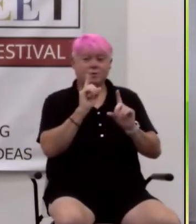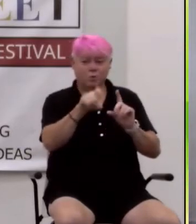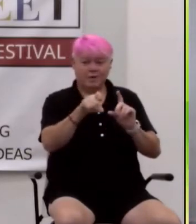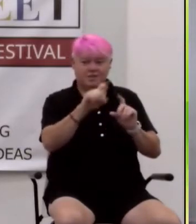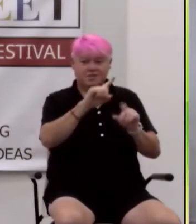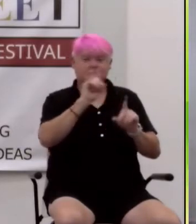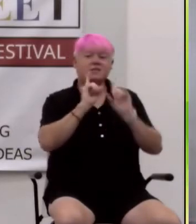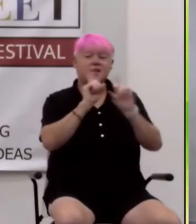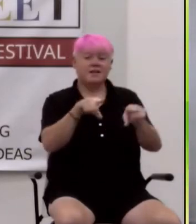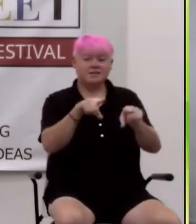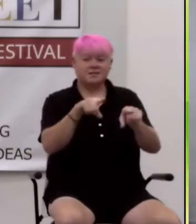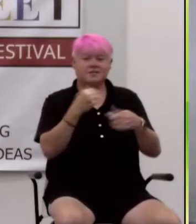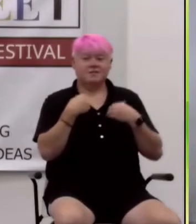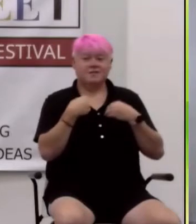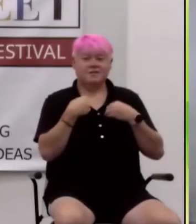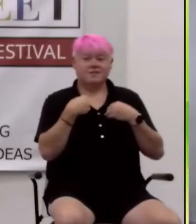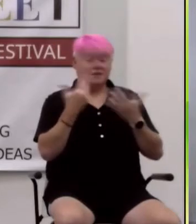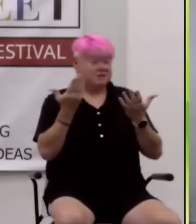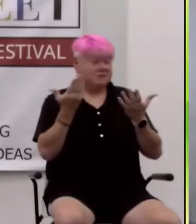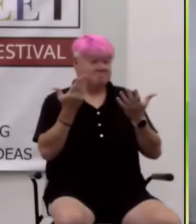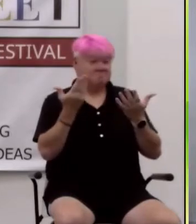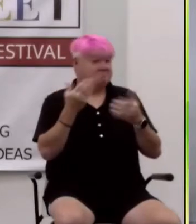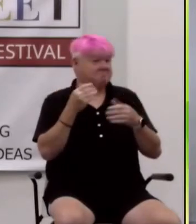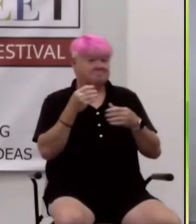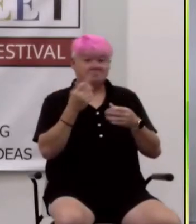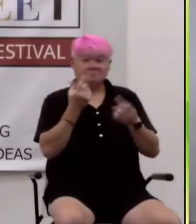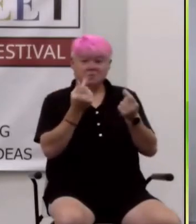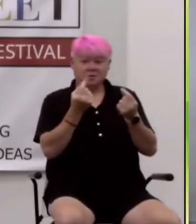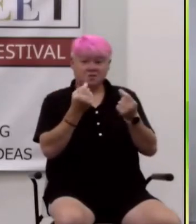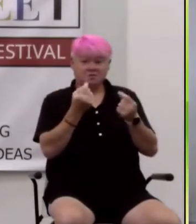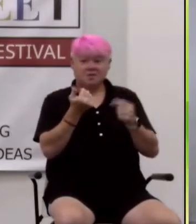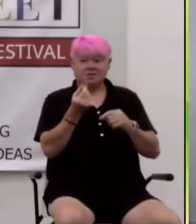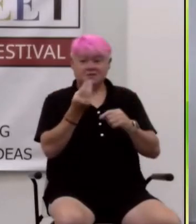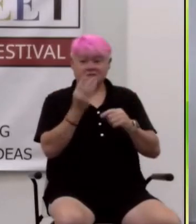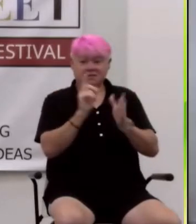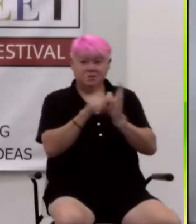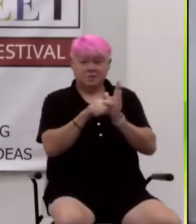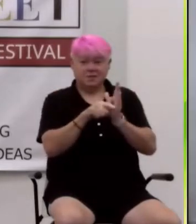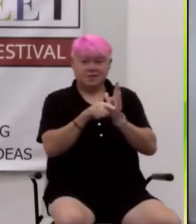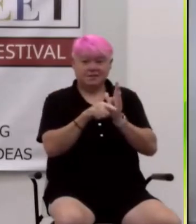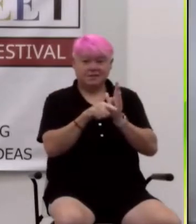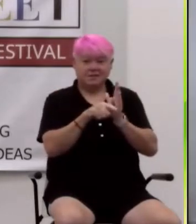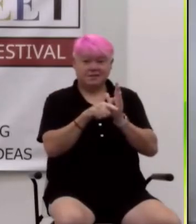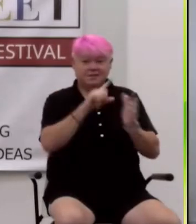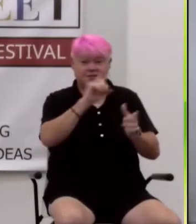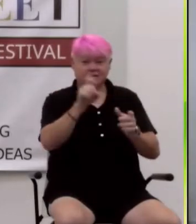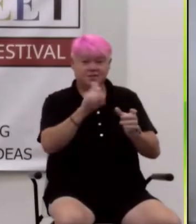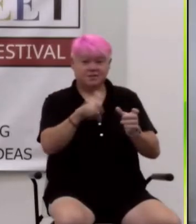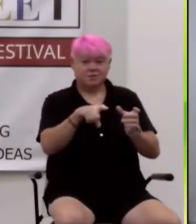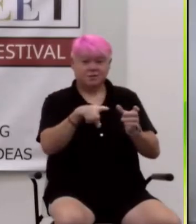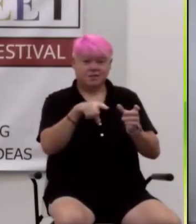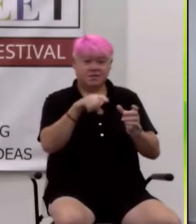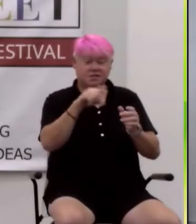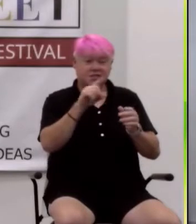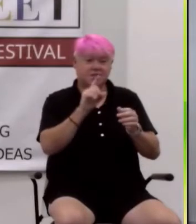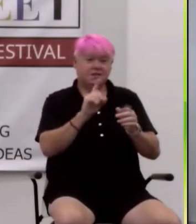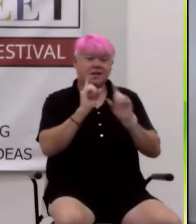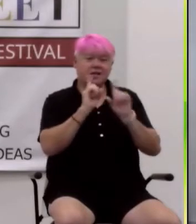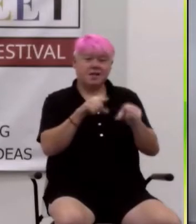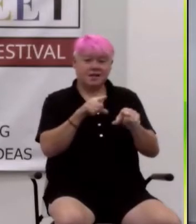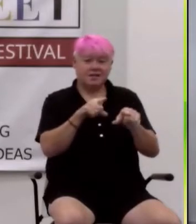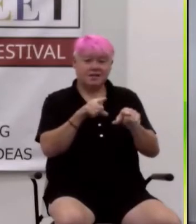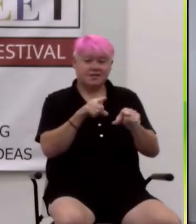do you have any preferences for what we do for the next few minutes? There is a question and answer period after you've done